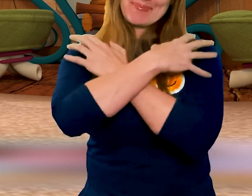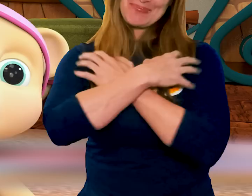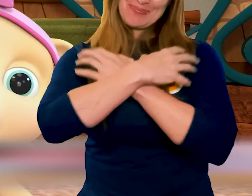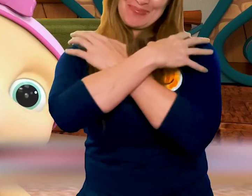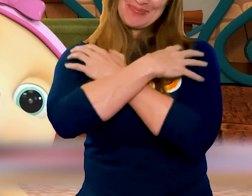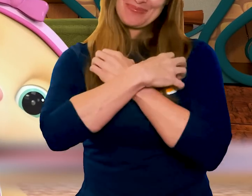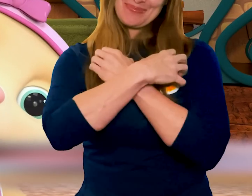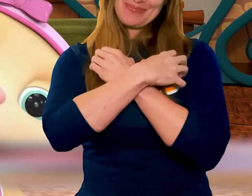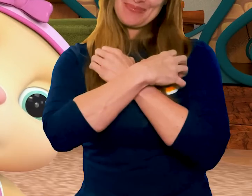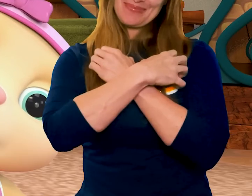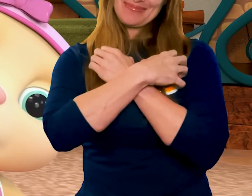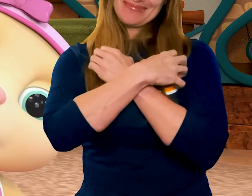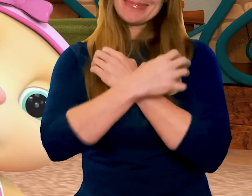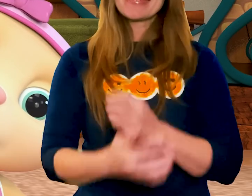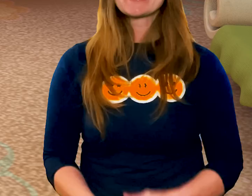teddy